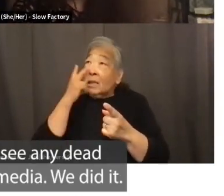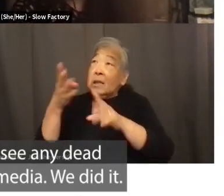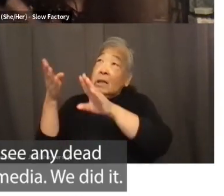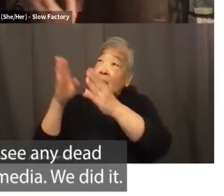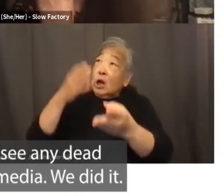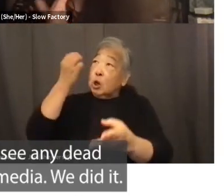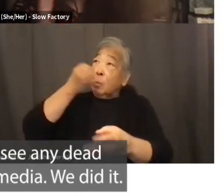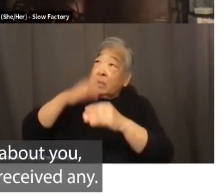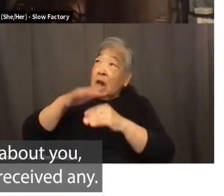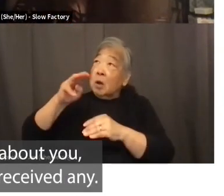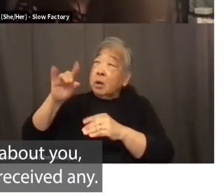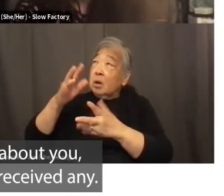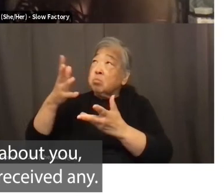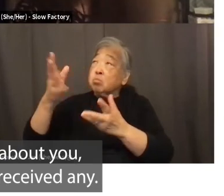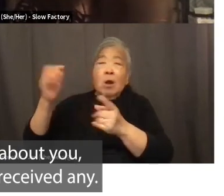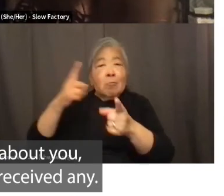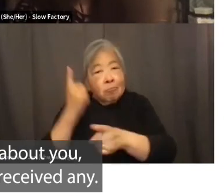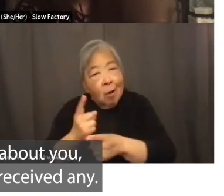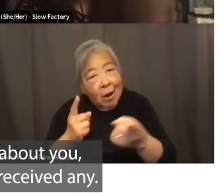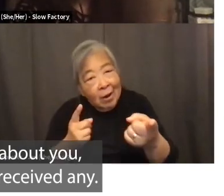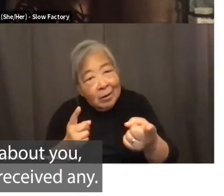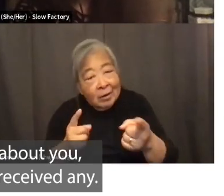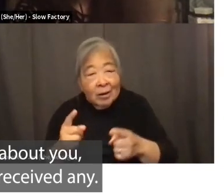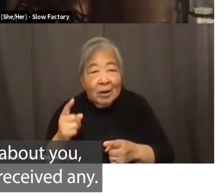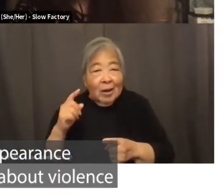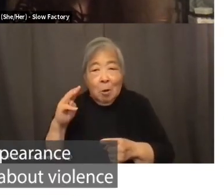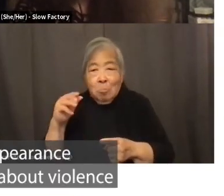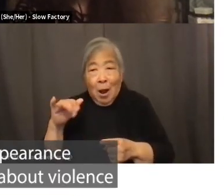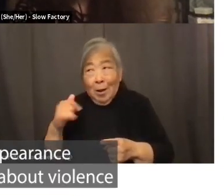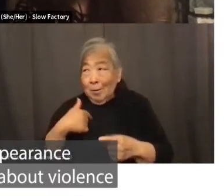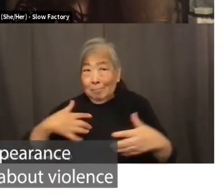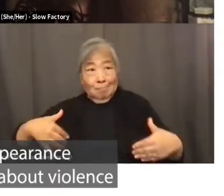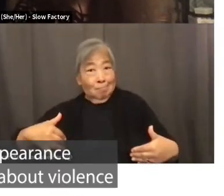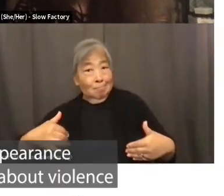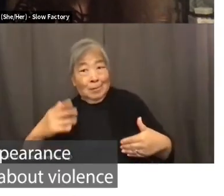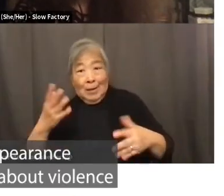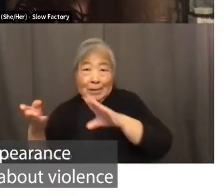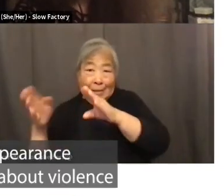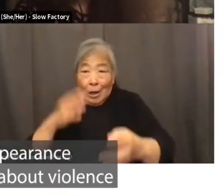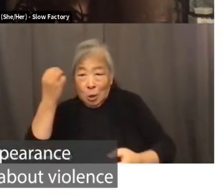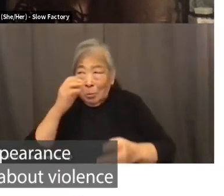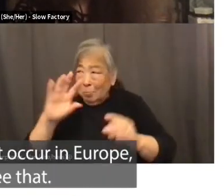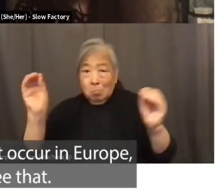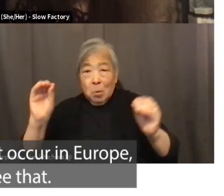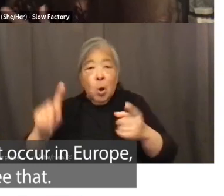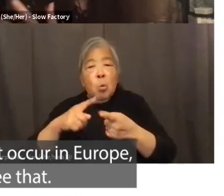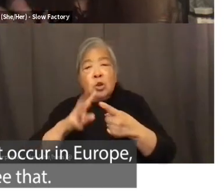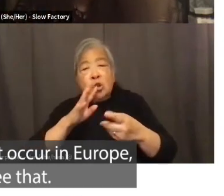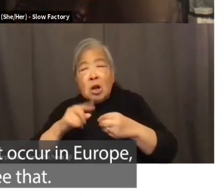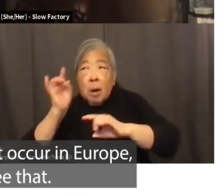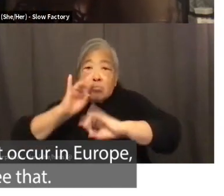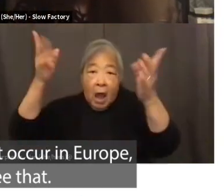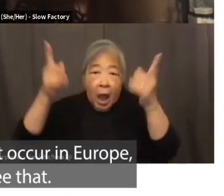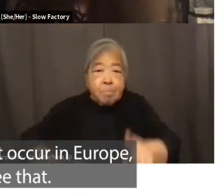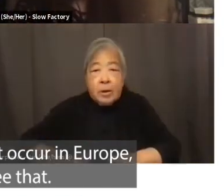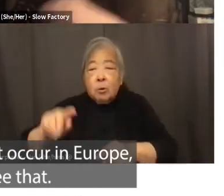media. We did it. I don't know about you, but I have not really seen any dead Europeans, or like when we talk about violence or catastrophes that